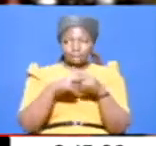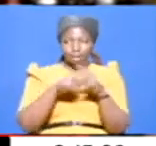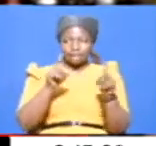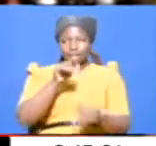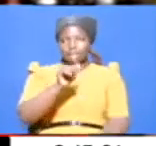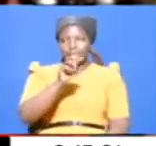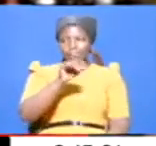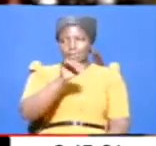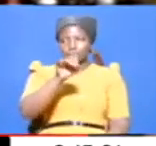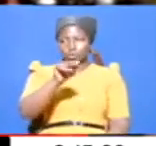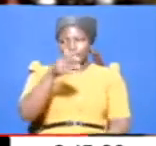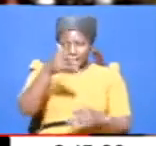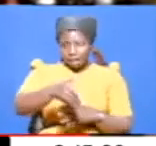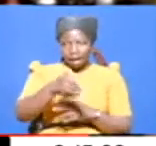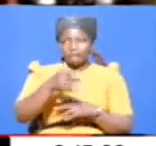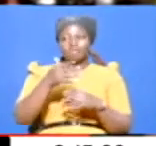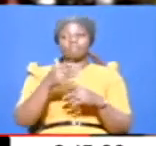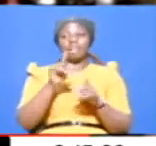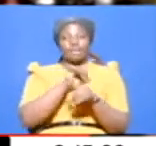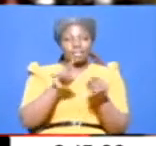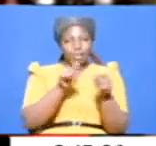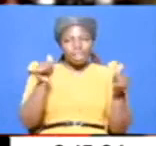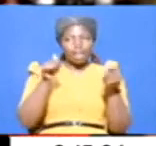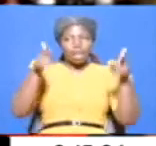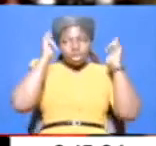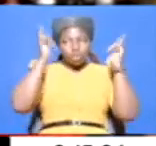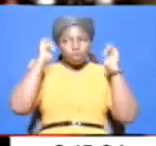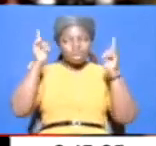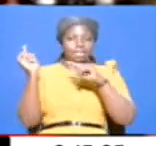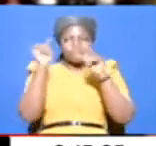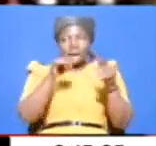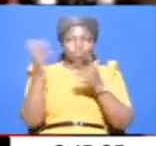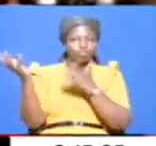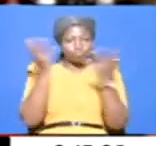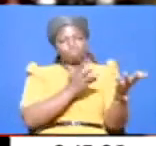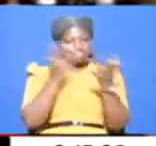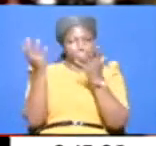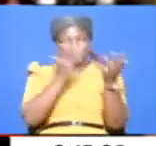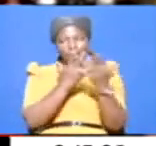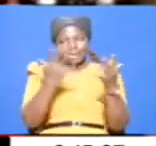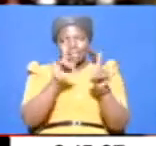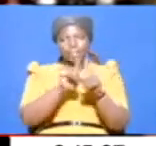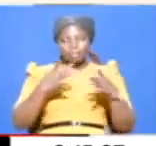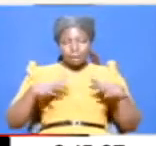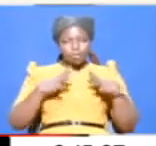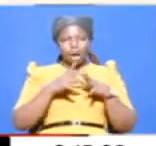the security has been well. Lorries have been coming to transport things, people have been increased, and the business is okay